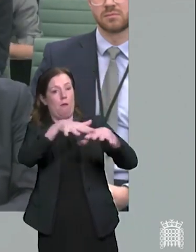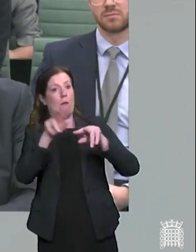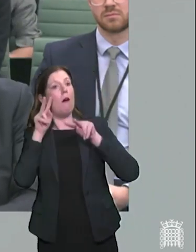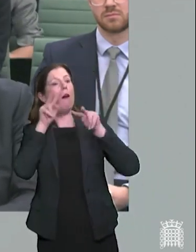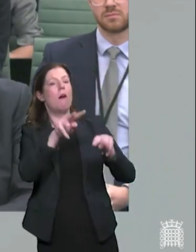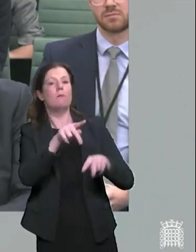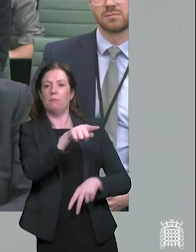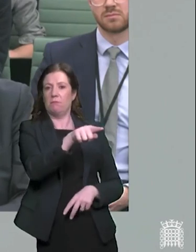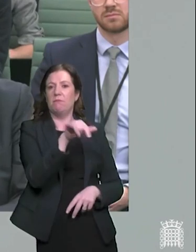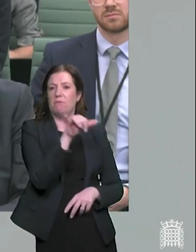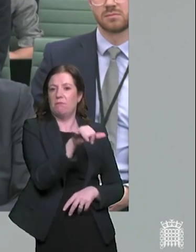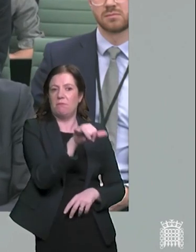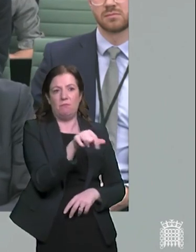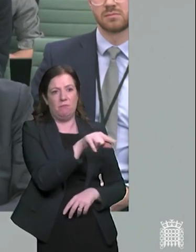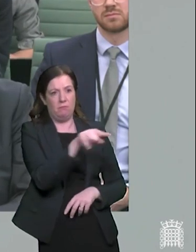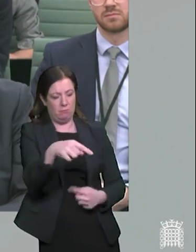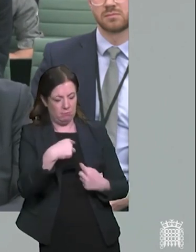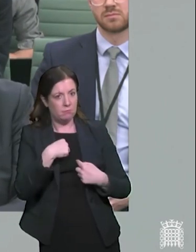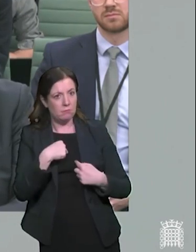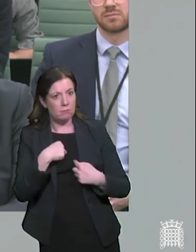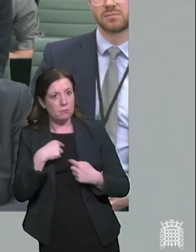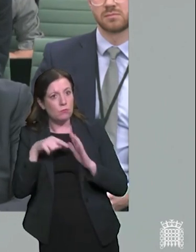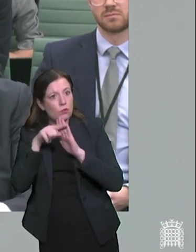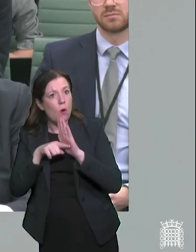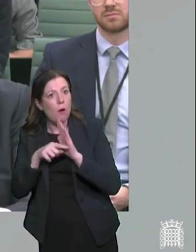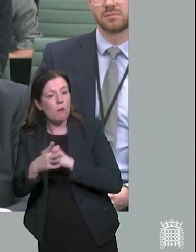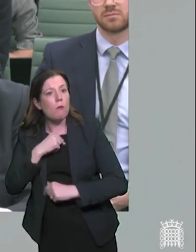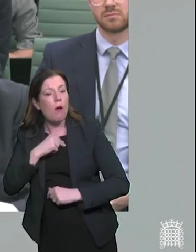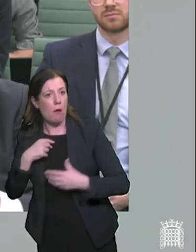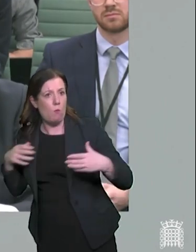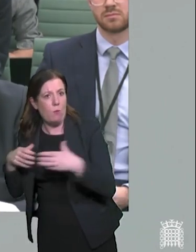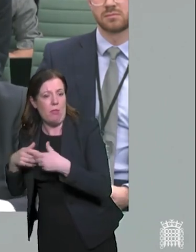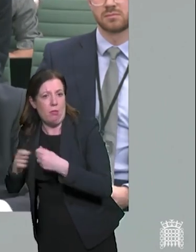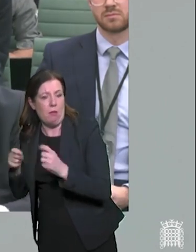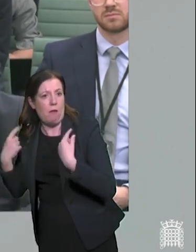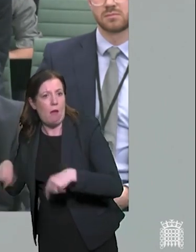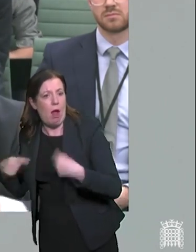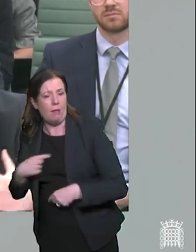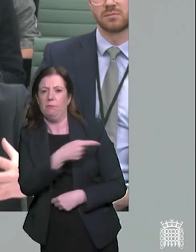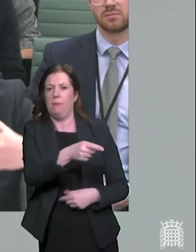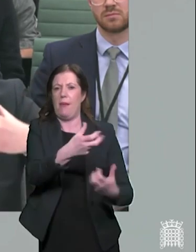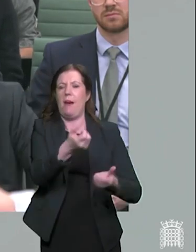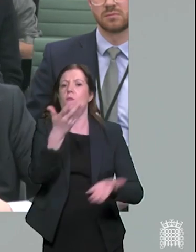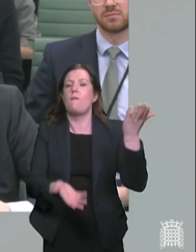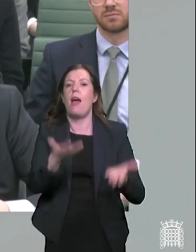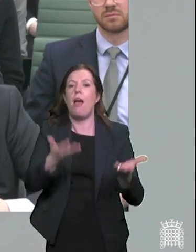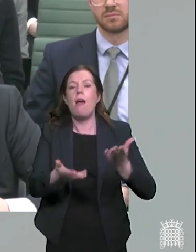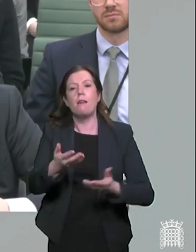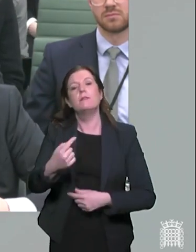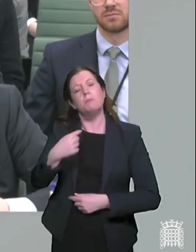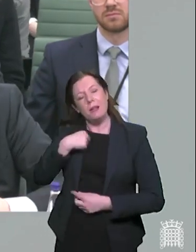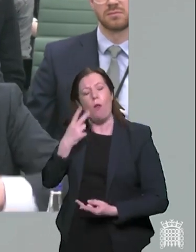me like something that he's not allowing us to do. And I felt that very keenly. In